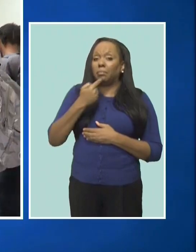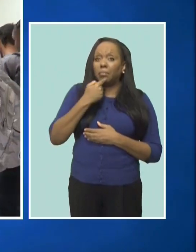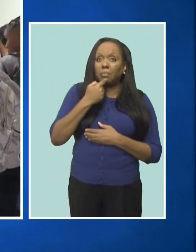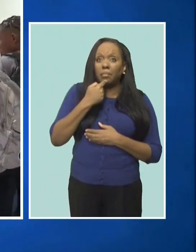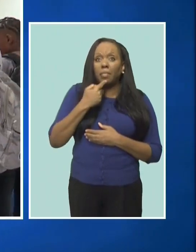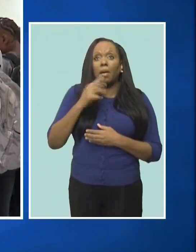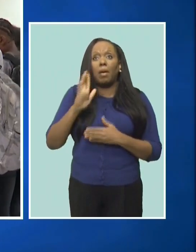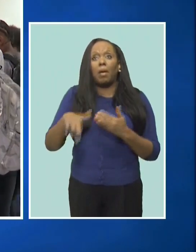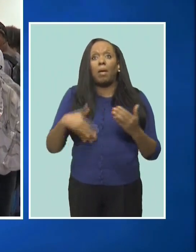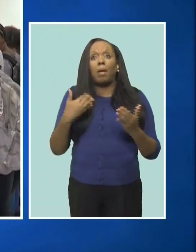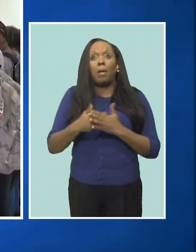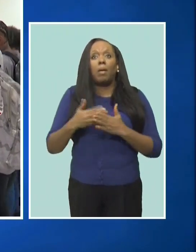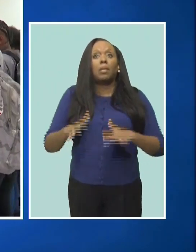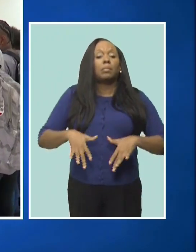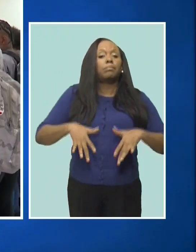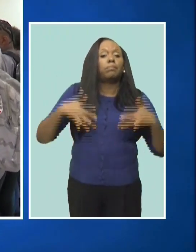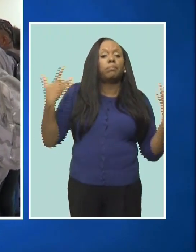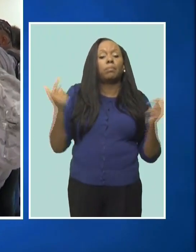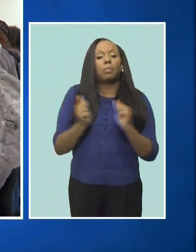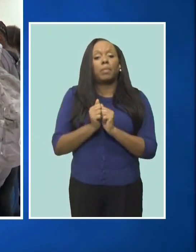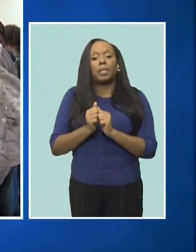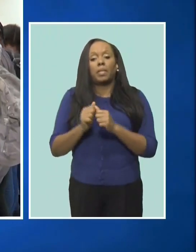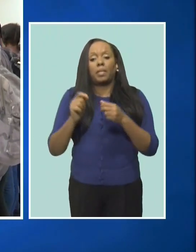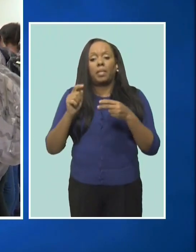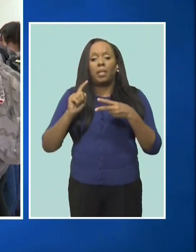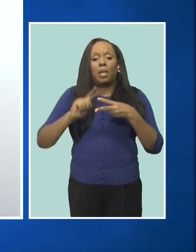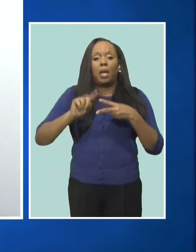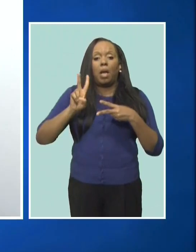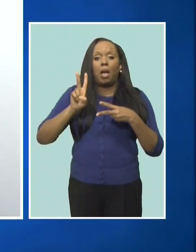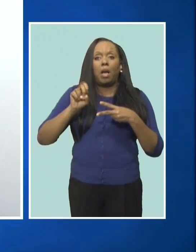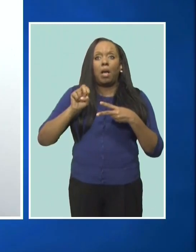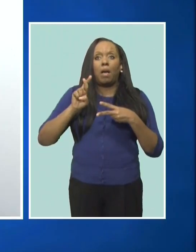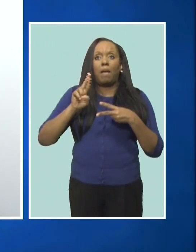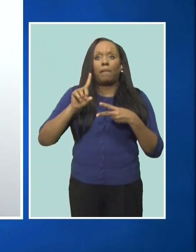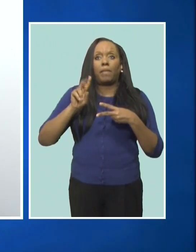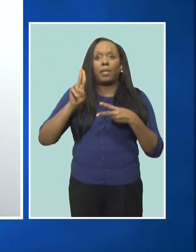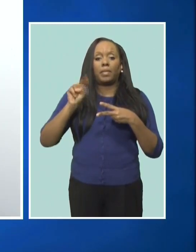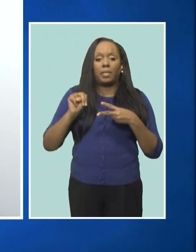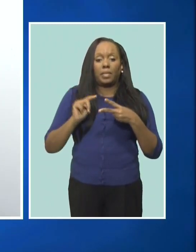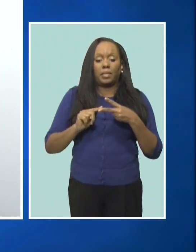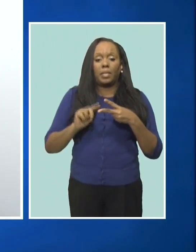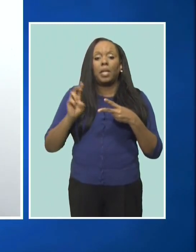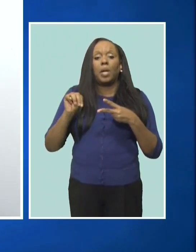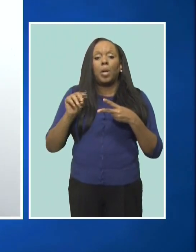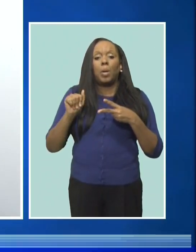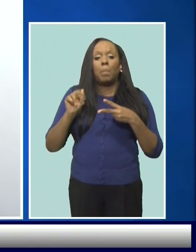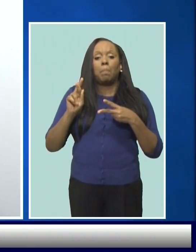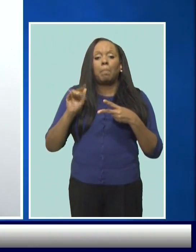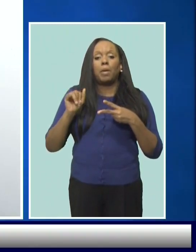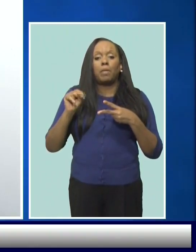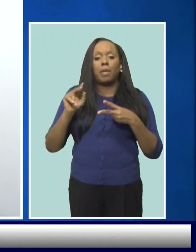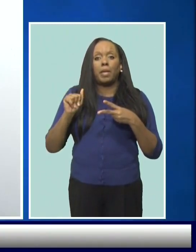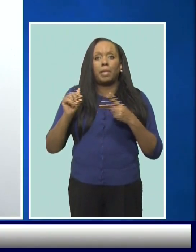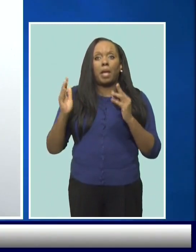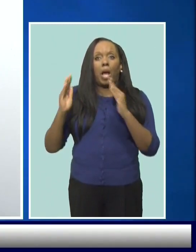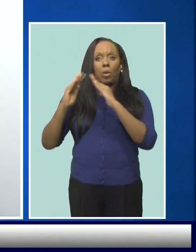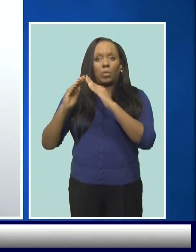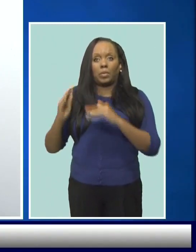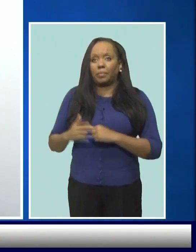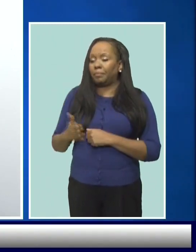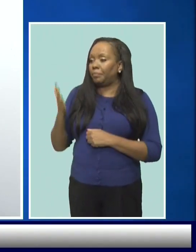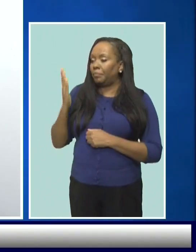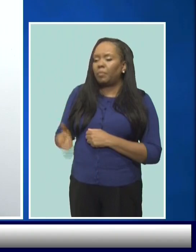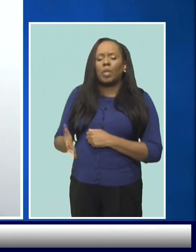is happening at Verdun and Marina House. What we've seen in the last couple of years concerning is that there's been an increase